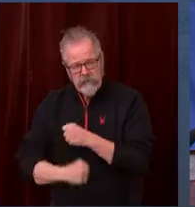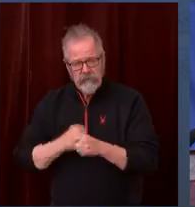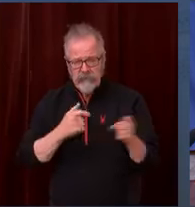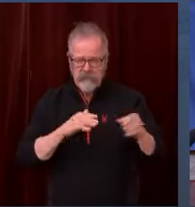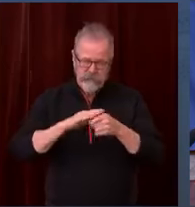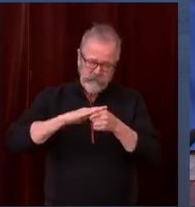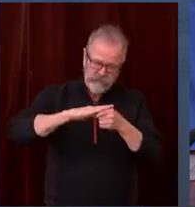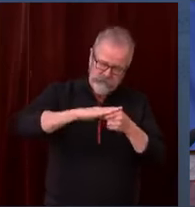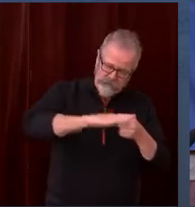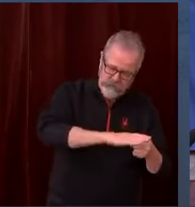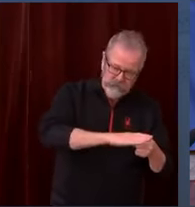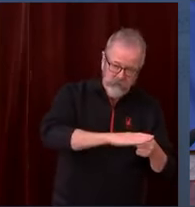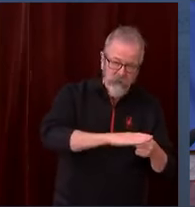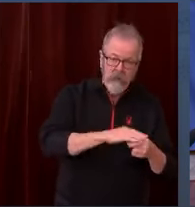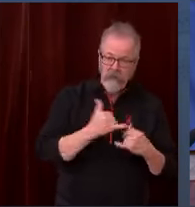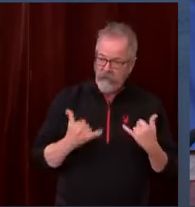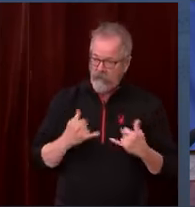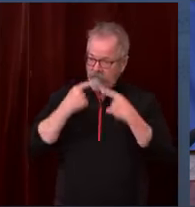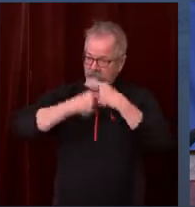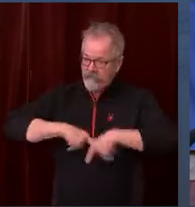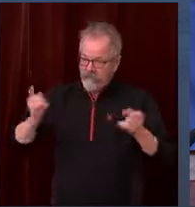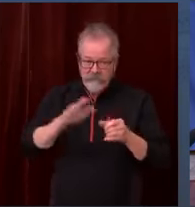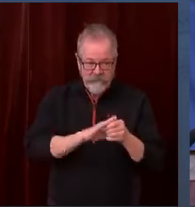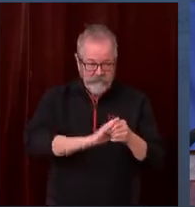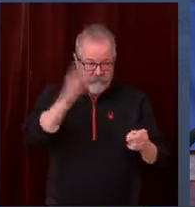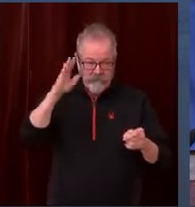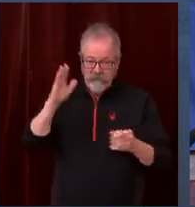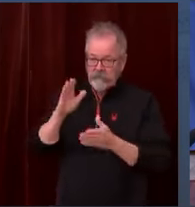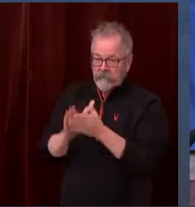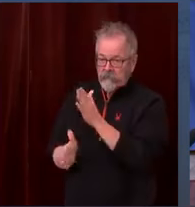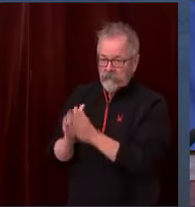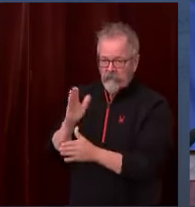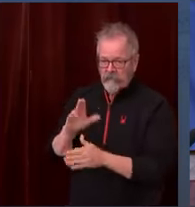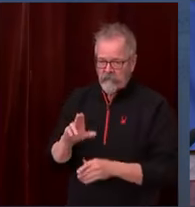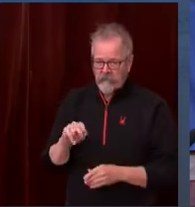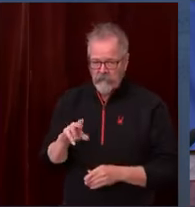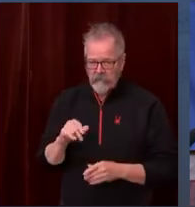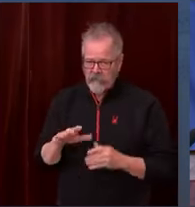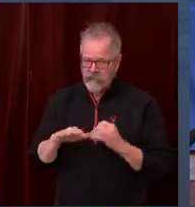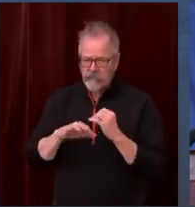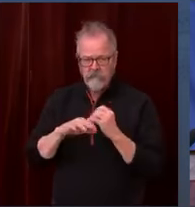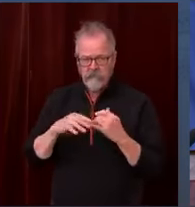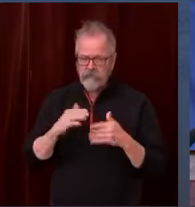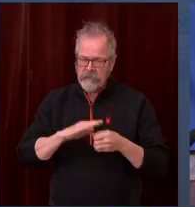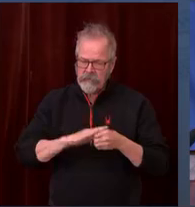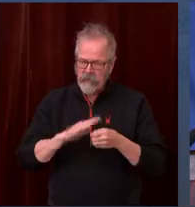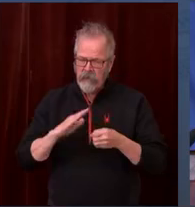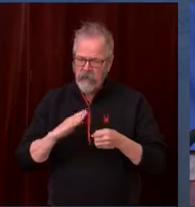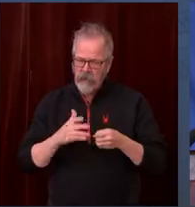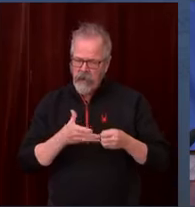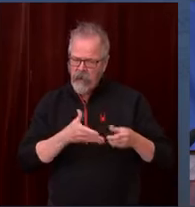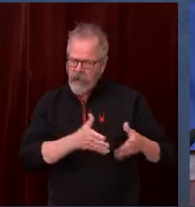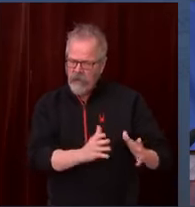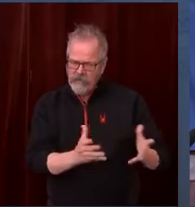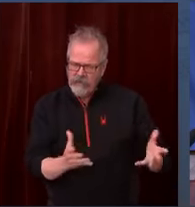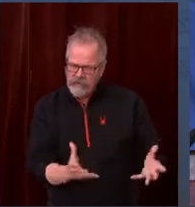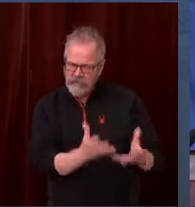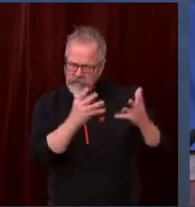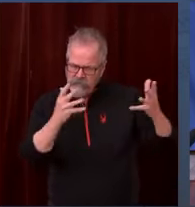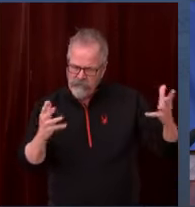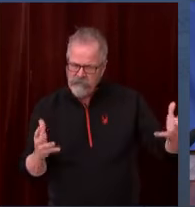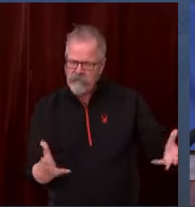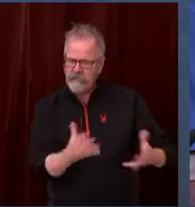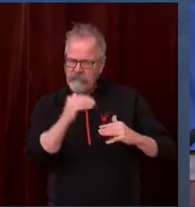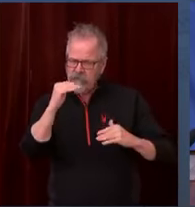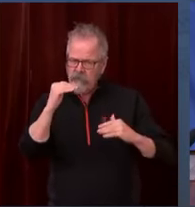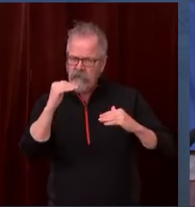about equity every day this week while we're rolling out my proposed budget. We'll be rolling out our climate, economic, education,